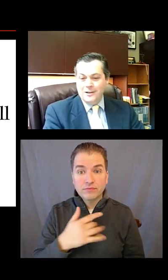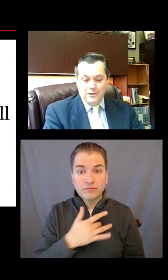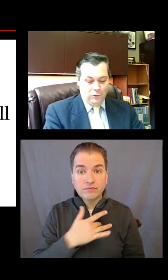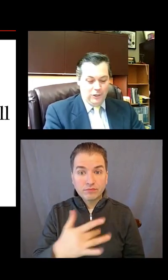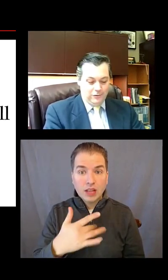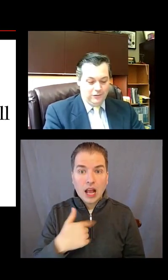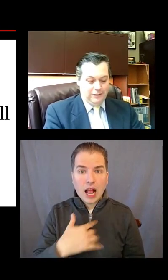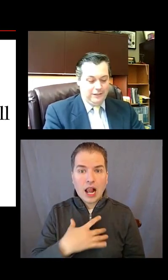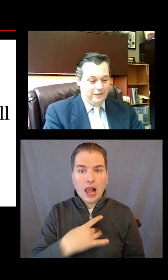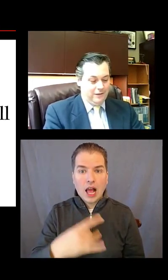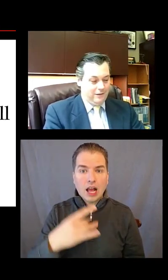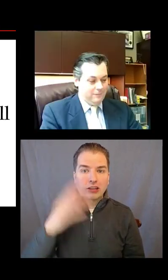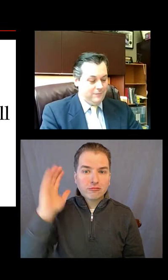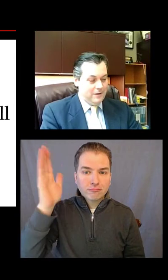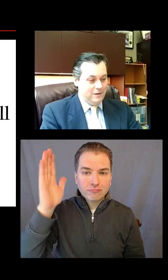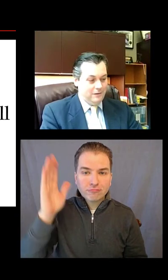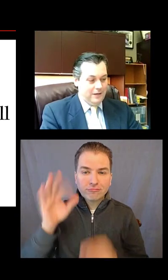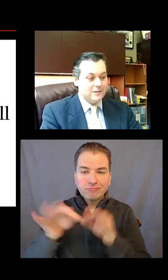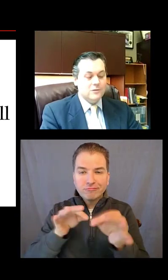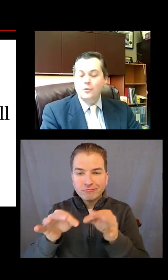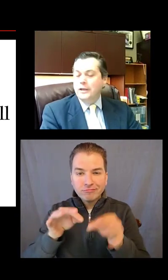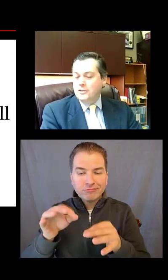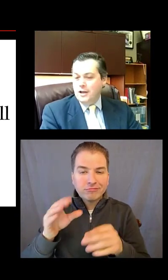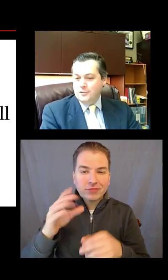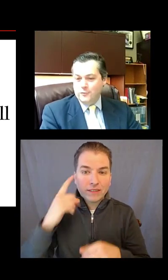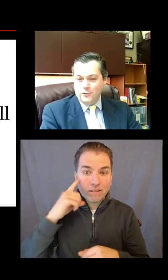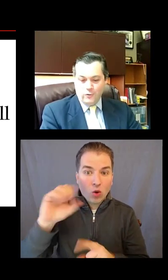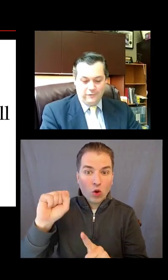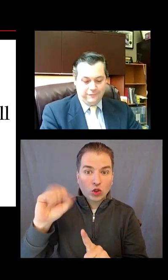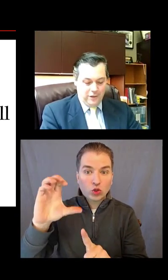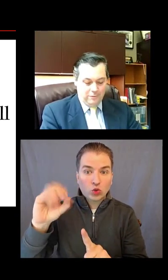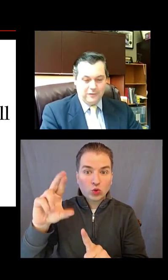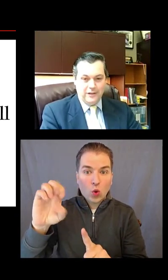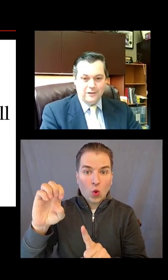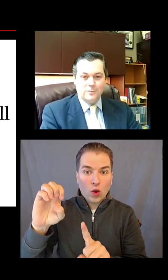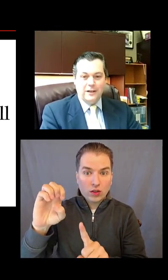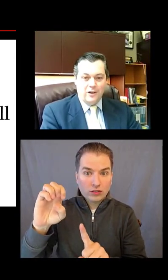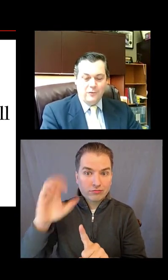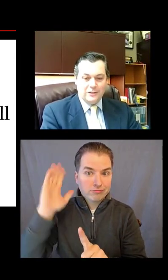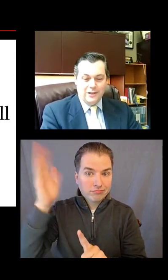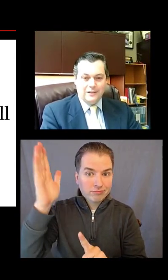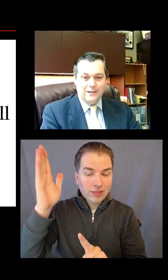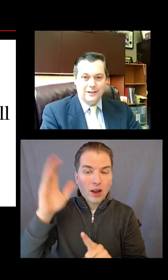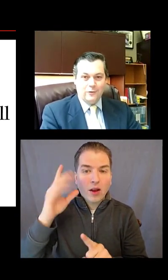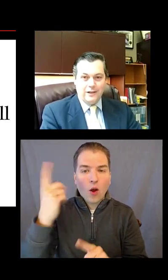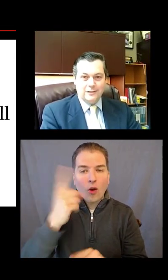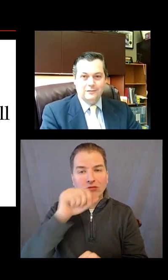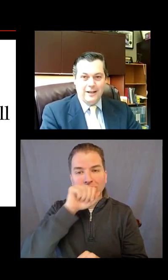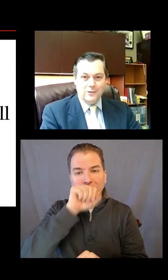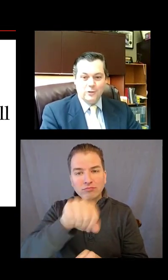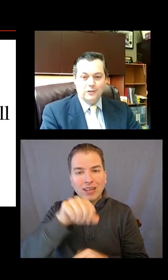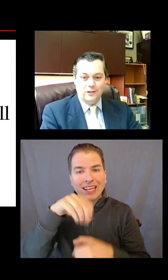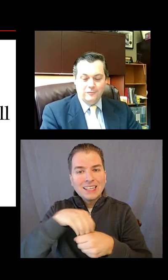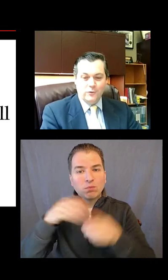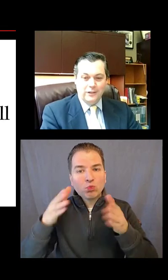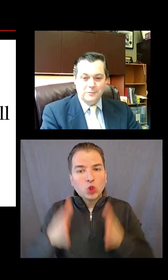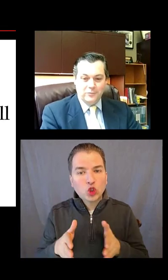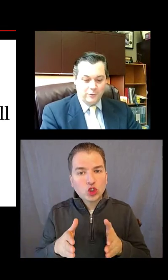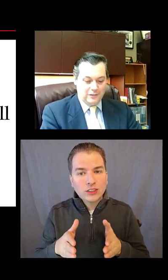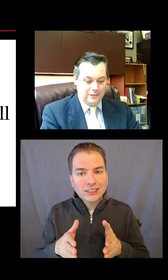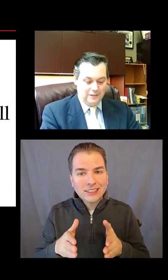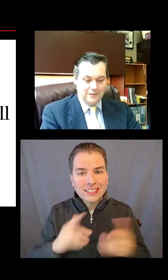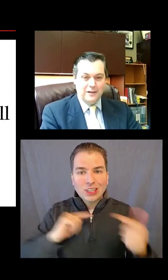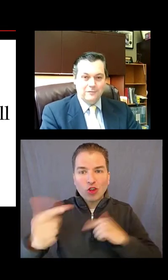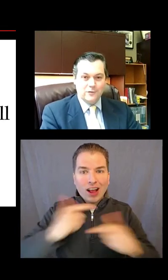I generally like doing talks for SCORE for a number of years, but I've always liked the interactive nature of doing